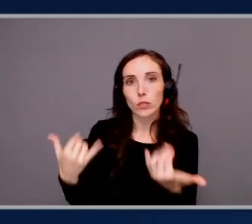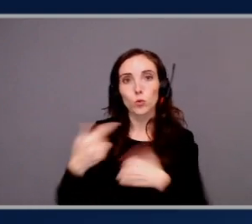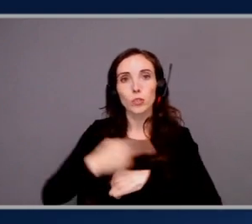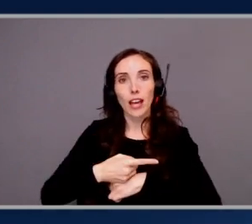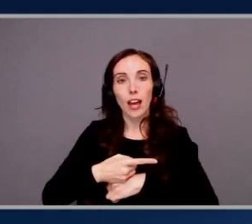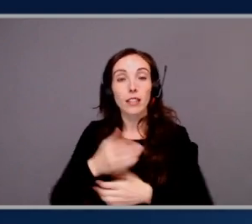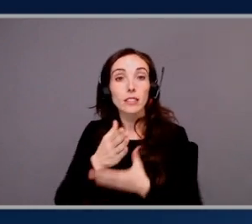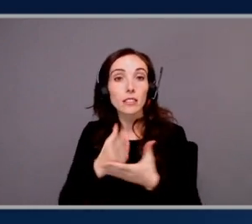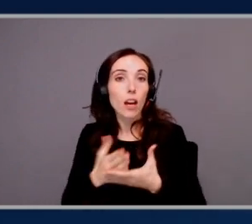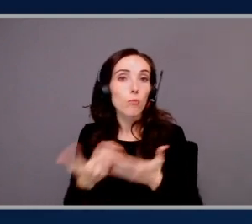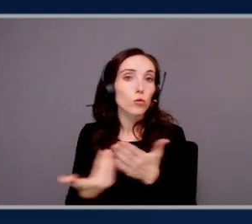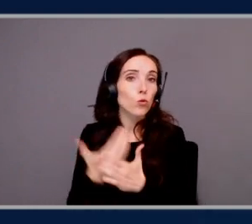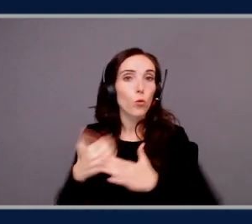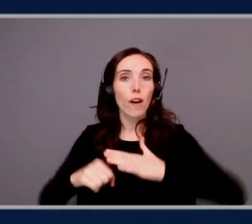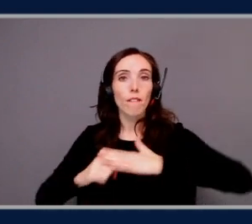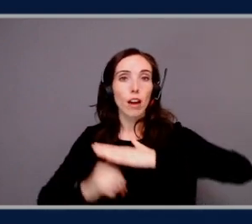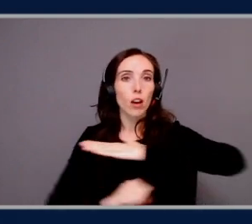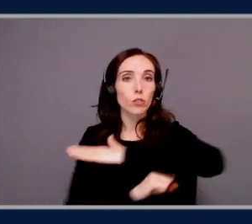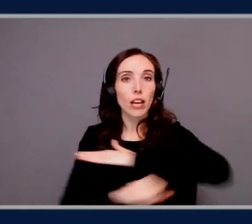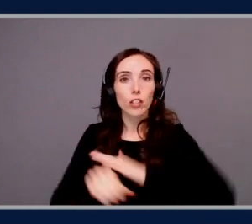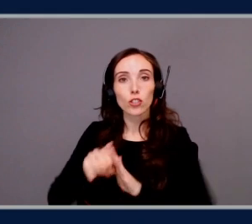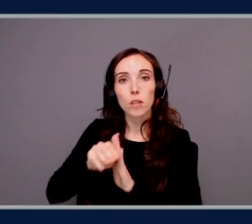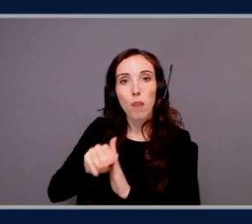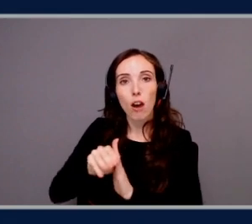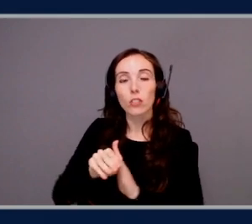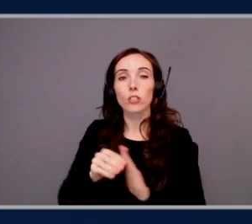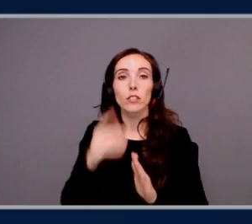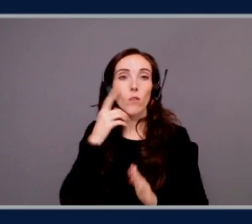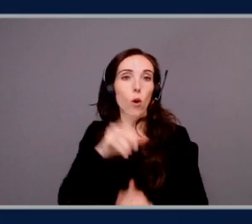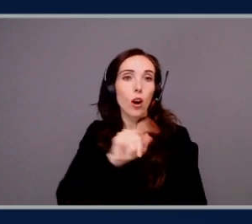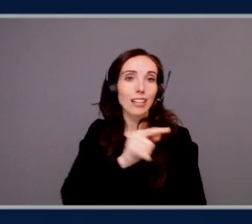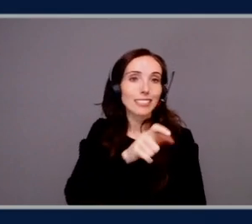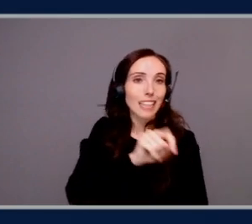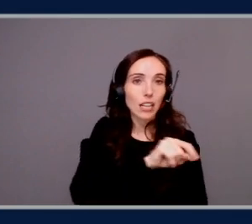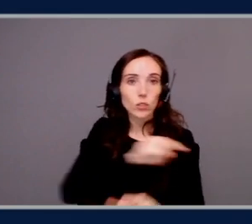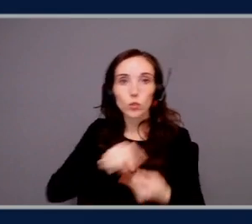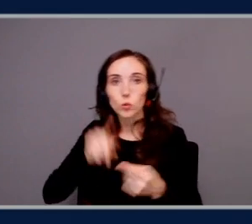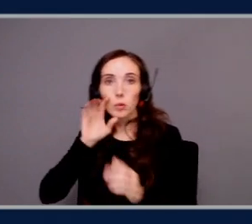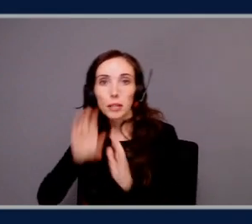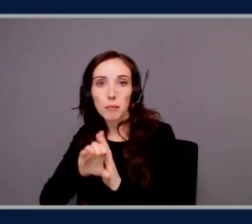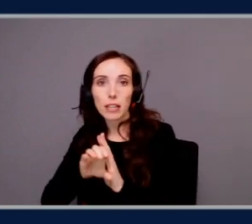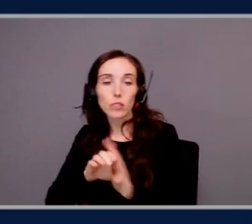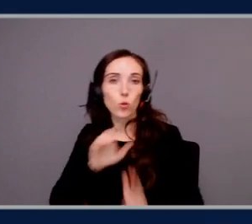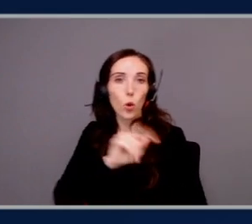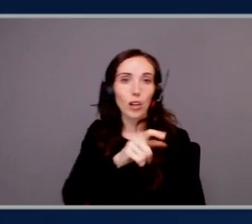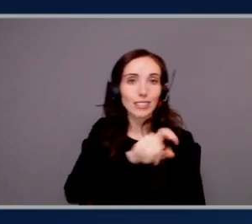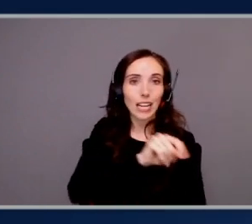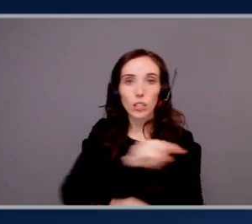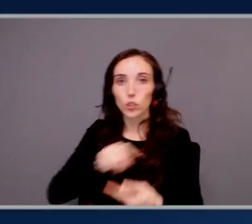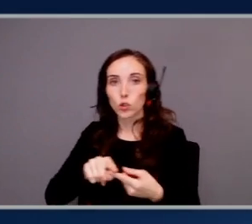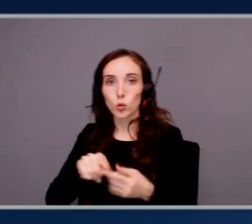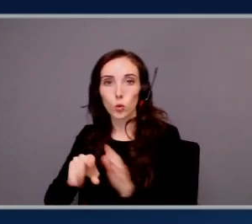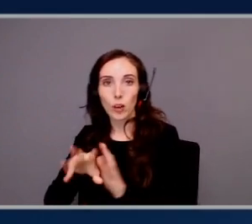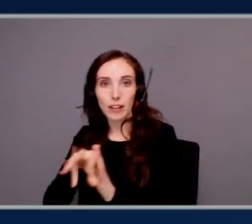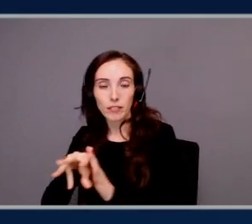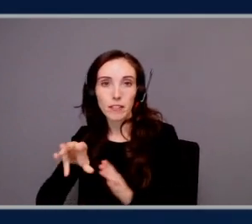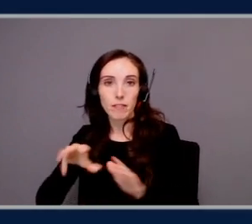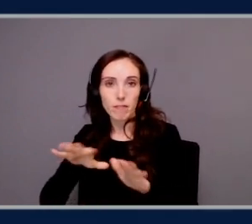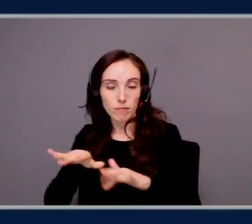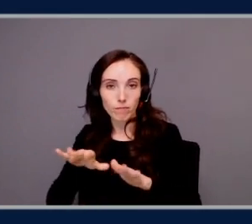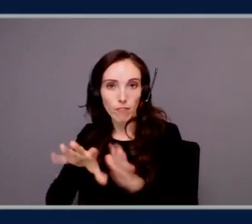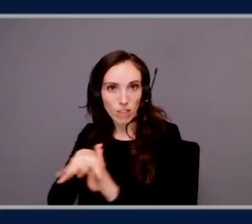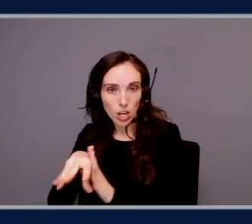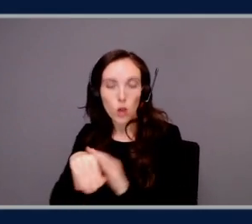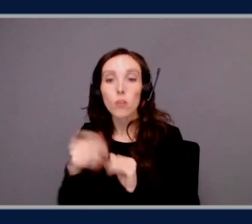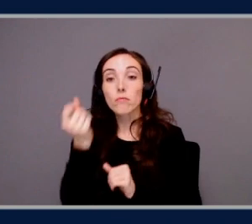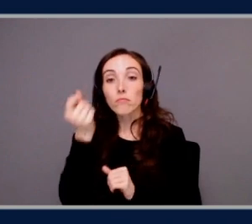that were described today that do text to image and text to video, these originated here. Wow. Right? Yeah. This tool has been using this and been